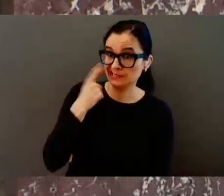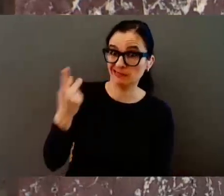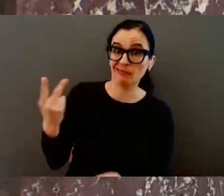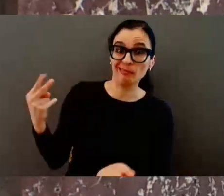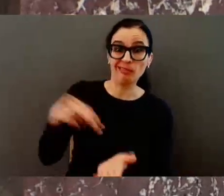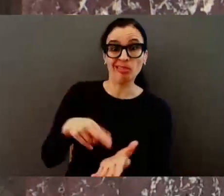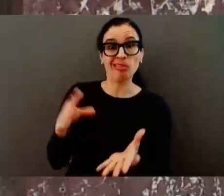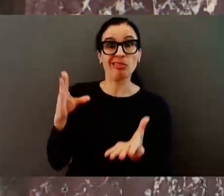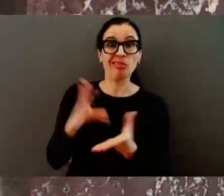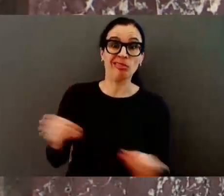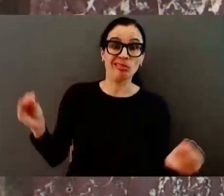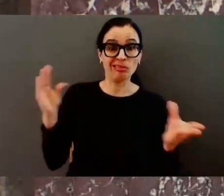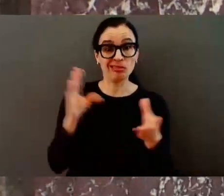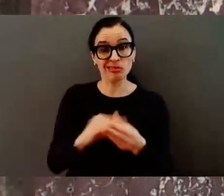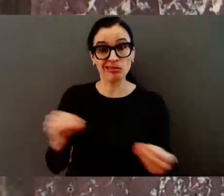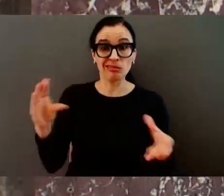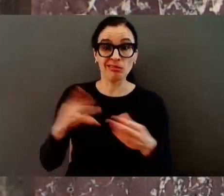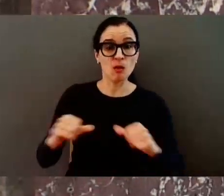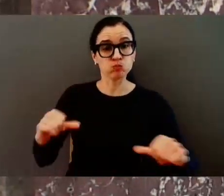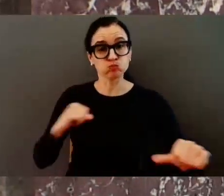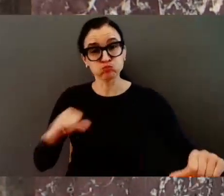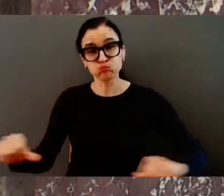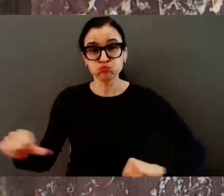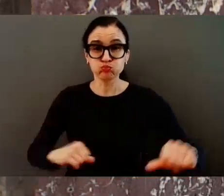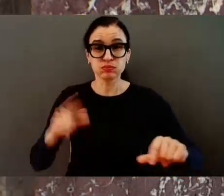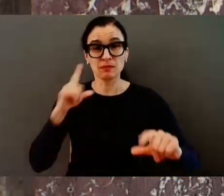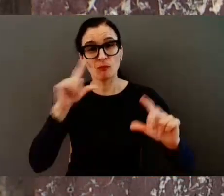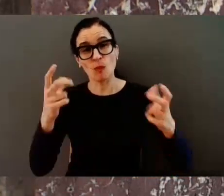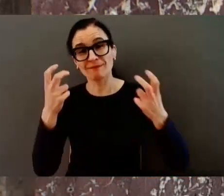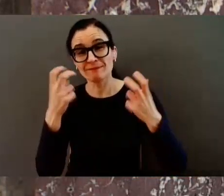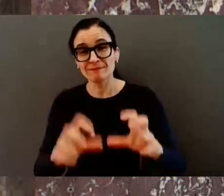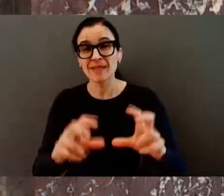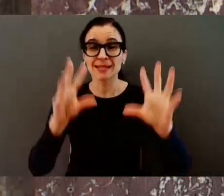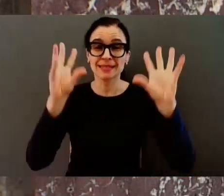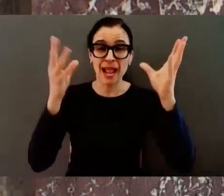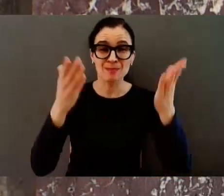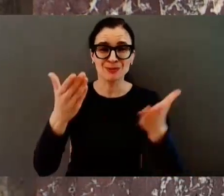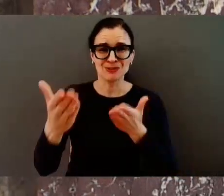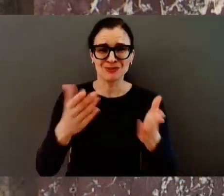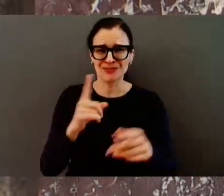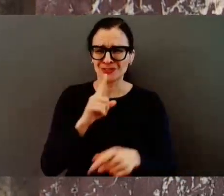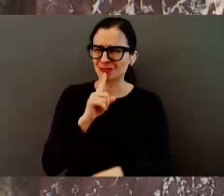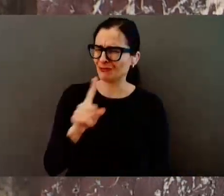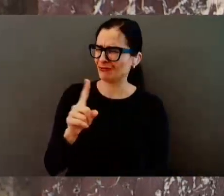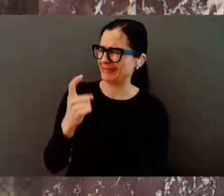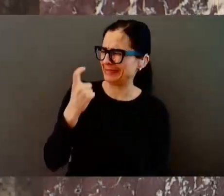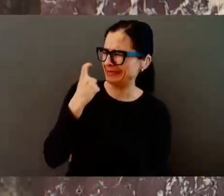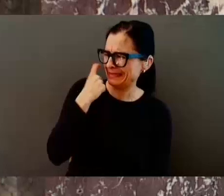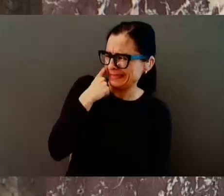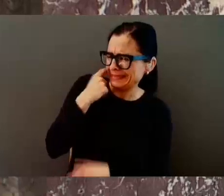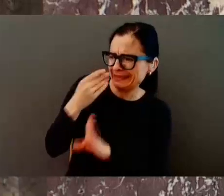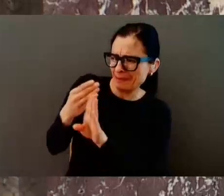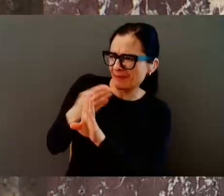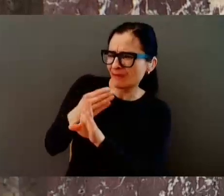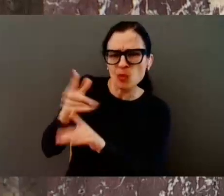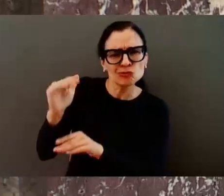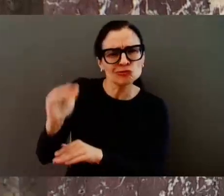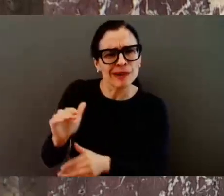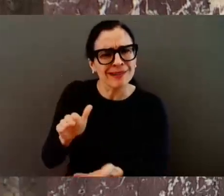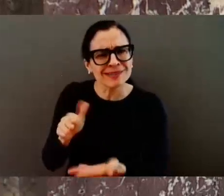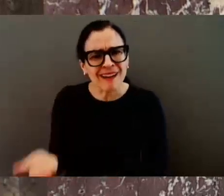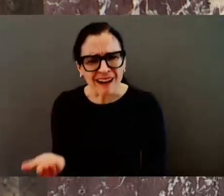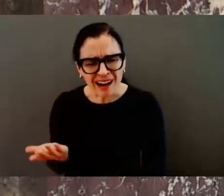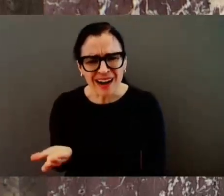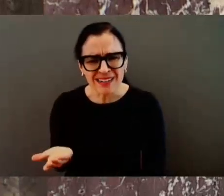ambulance service when the previous question before that was about a child that died waiting for air ambulance service out of that